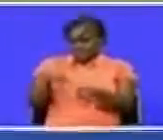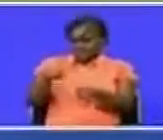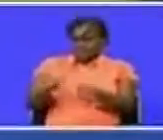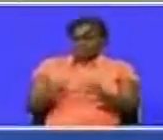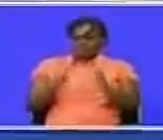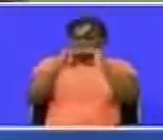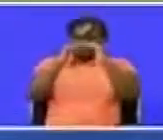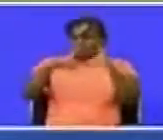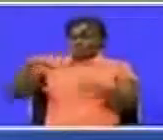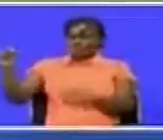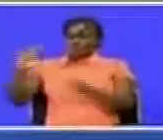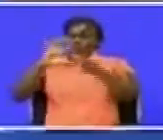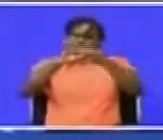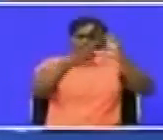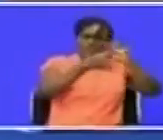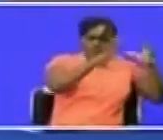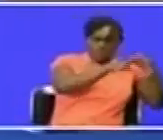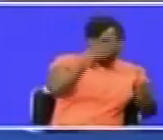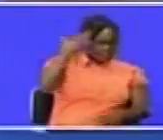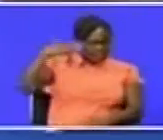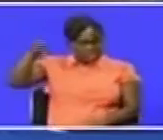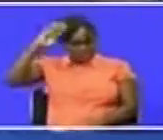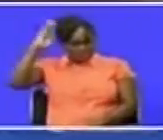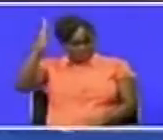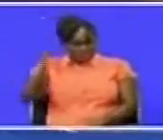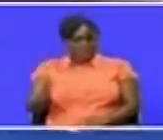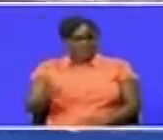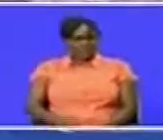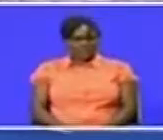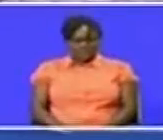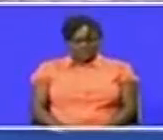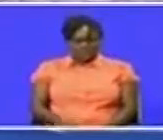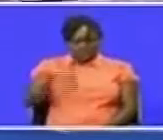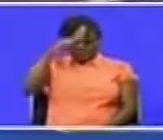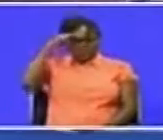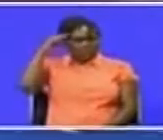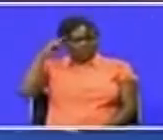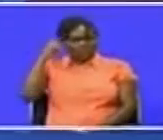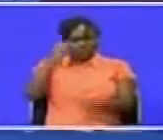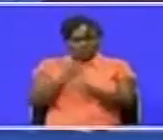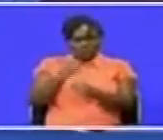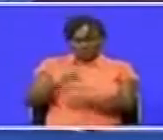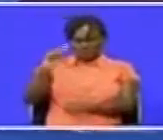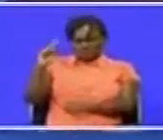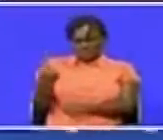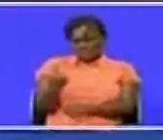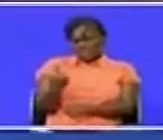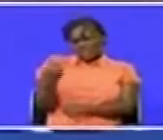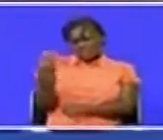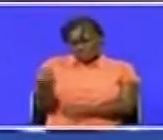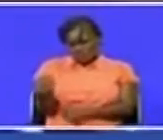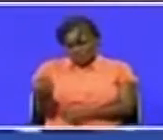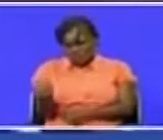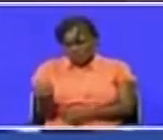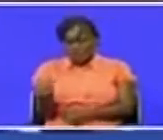a straight ticket to the Olympic Games in Rio. Yeah, leo ilikuwa ngumu kidogo kwa sababu dabi ya kwanza ilikuwa juu kidogo.